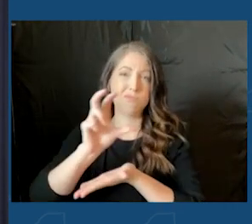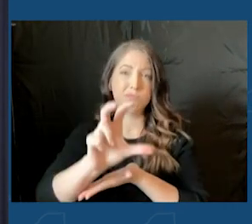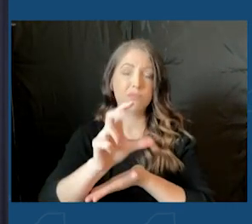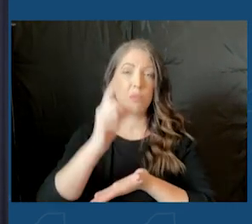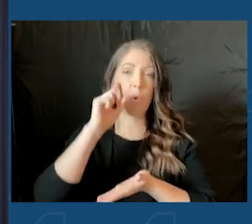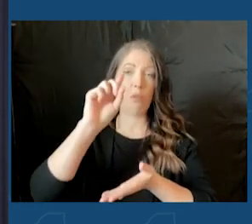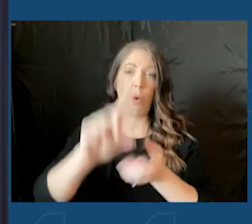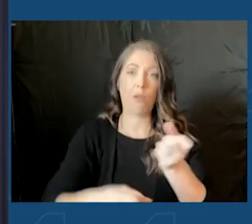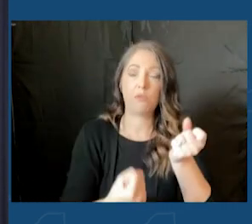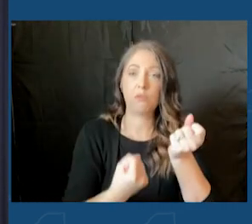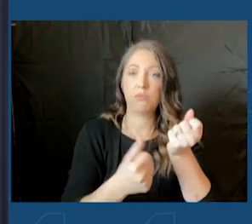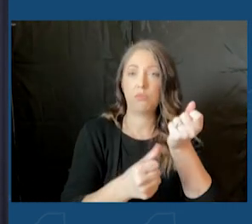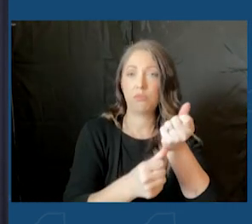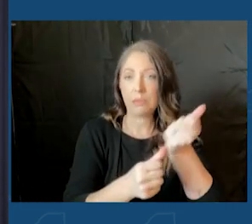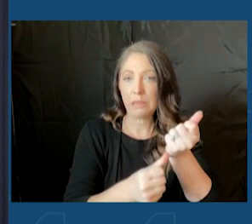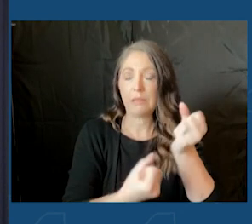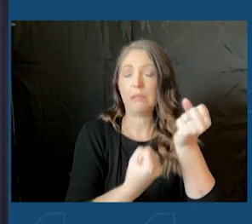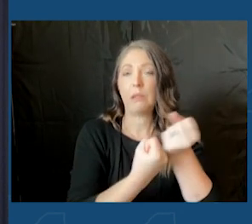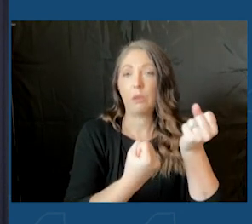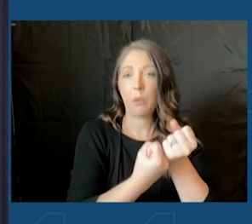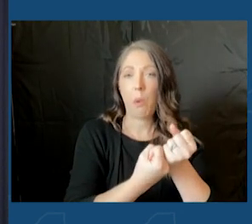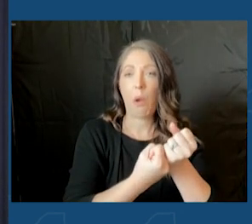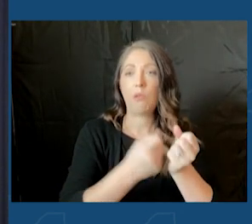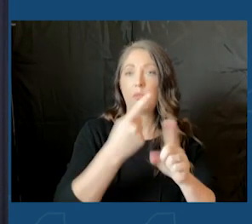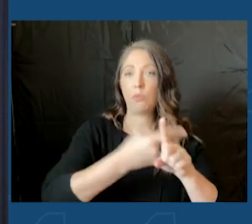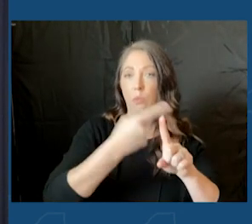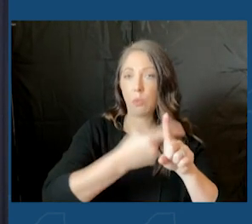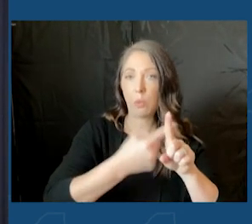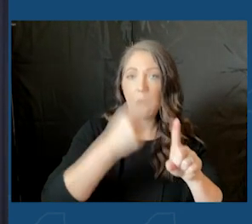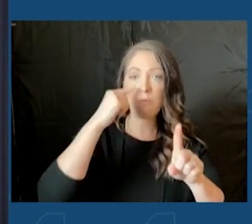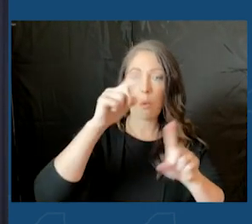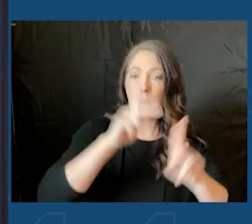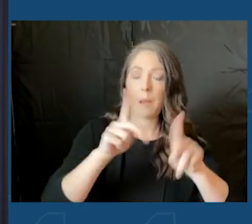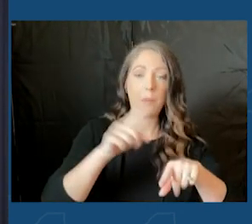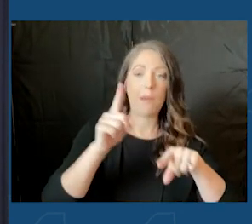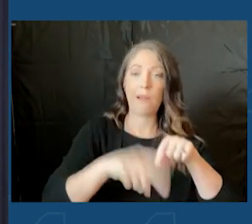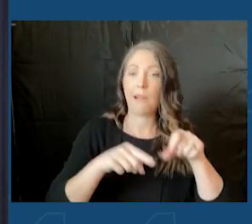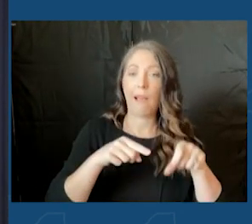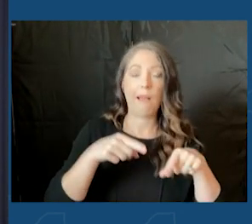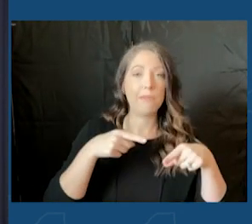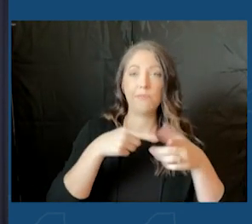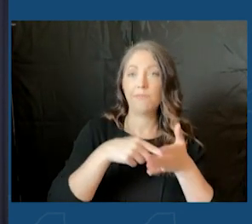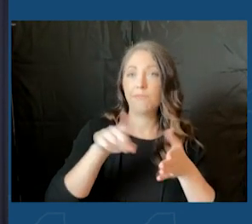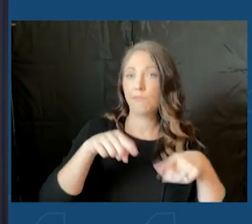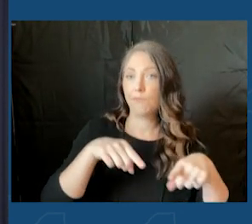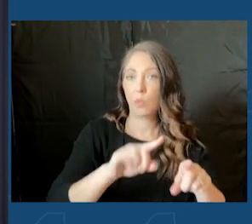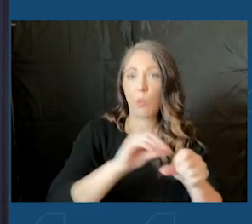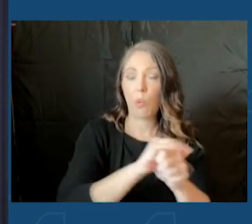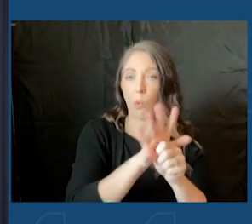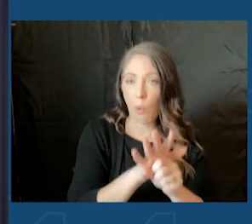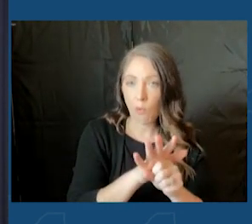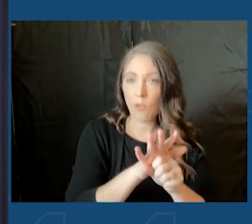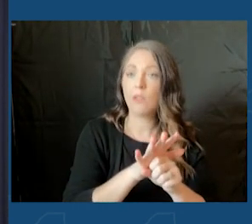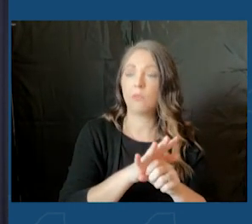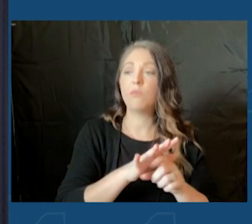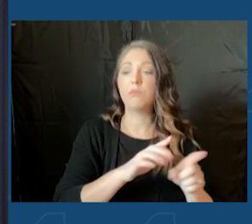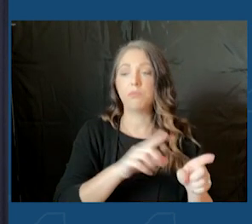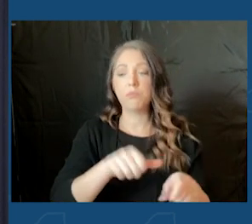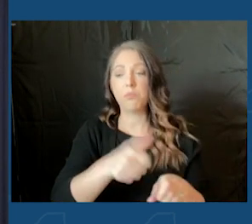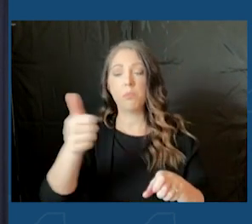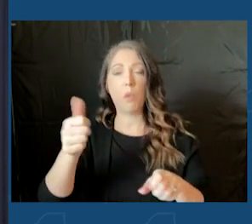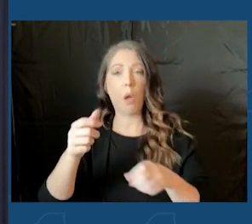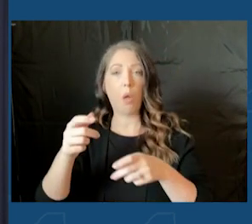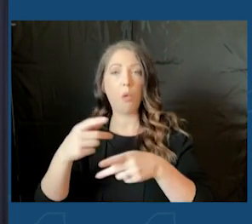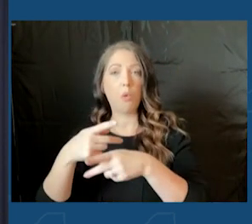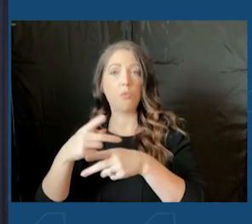subsidizing the rent of people who have been unable to pay their rent during the COVID crisis, and also some of our other programs that support people in that circumstance. That